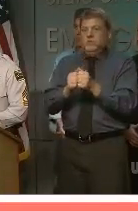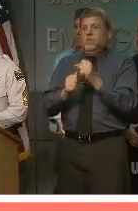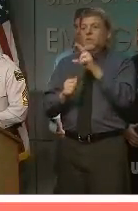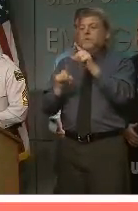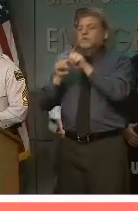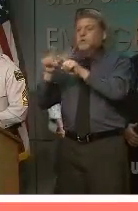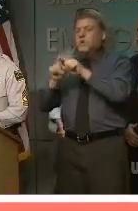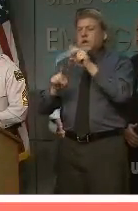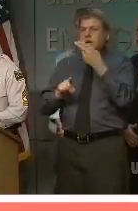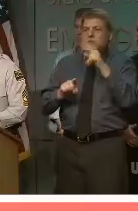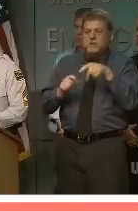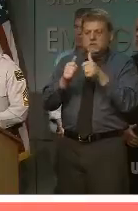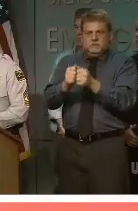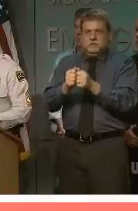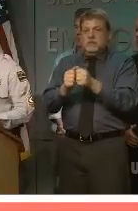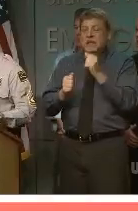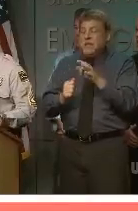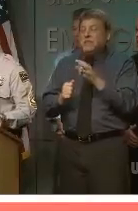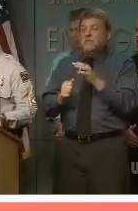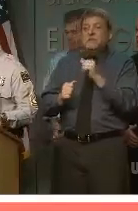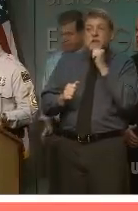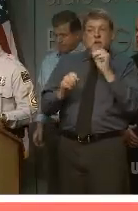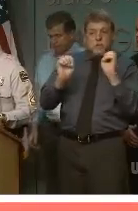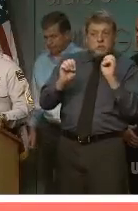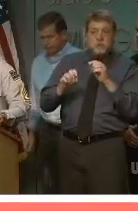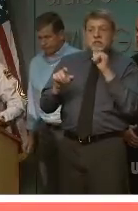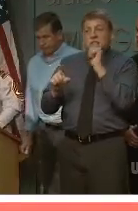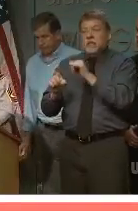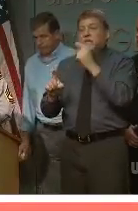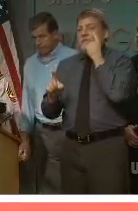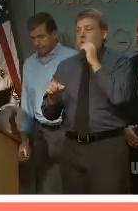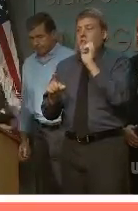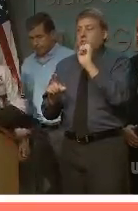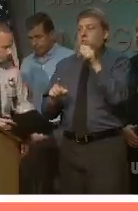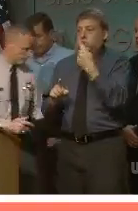HP unless it's an emergency. Thank you.